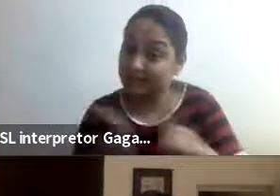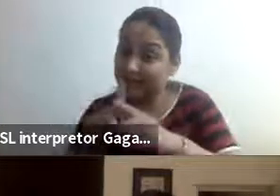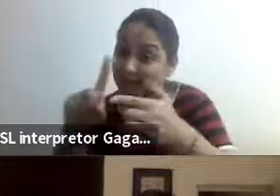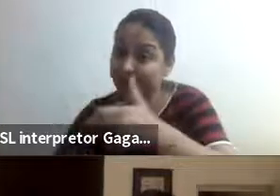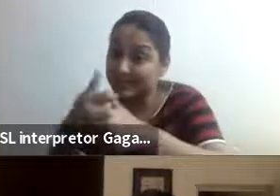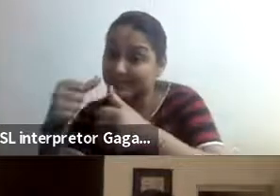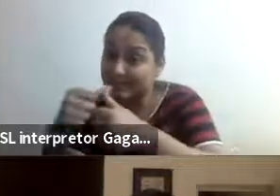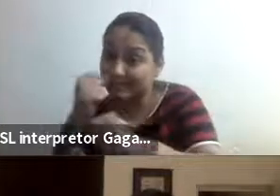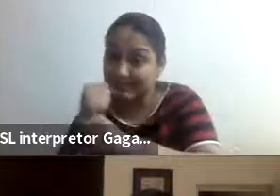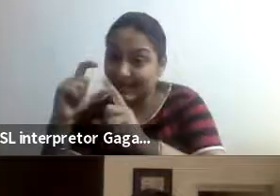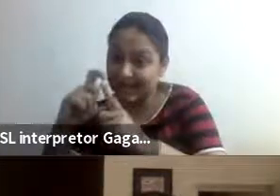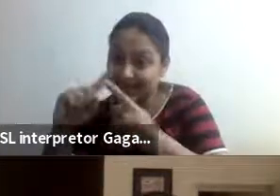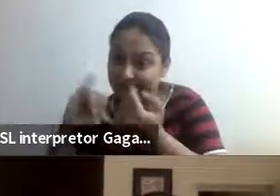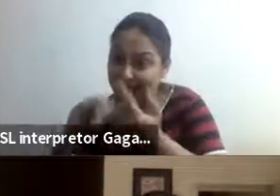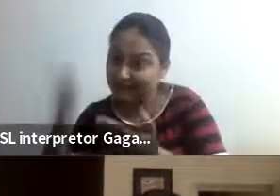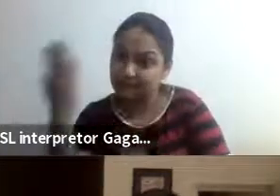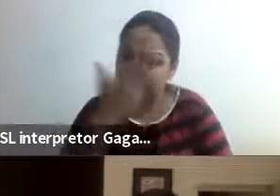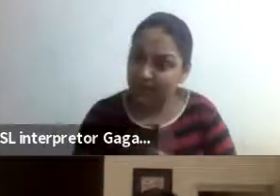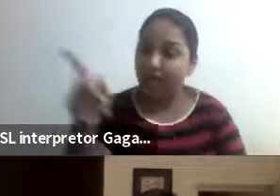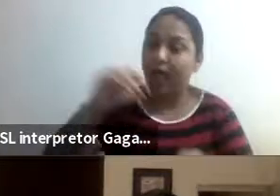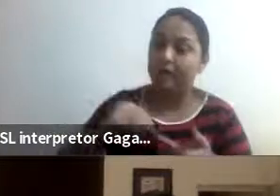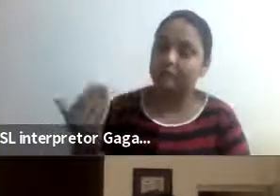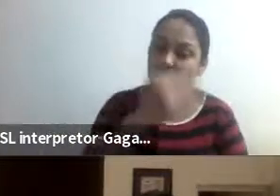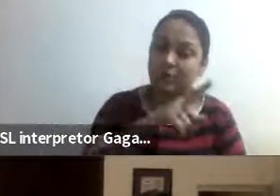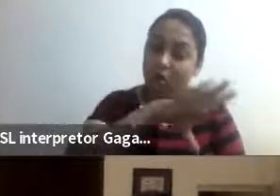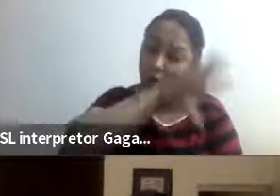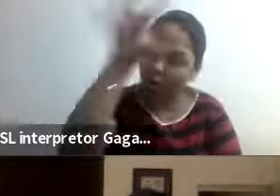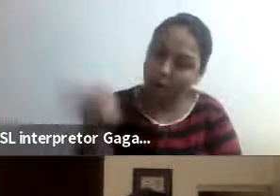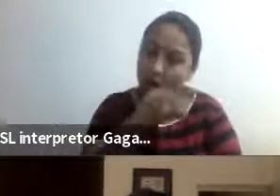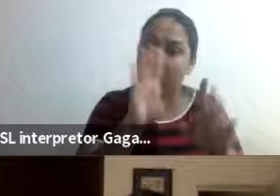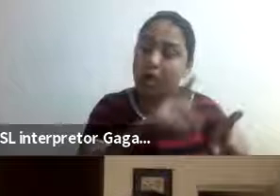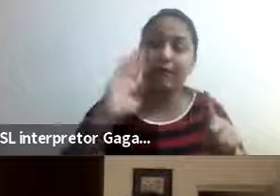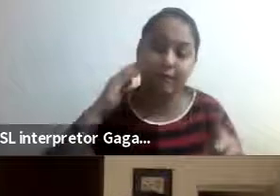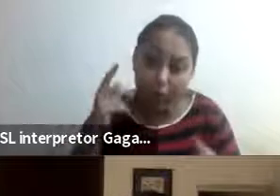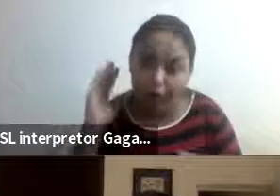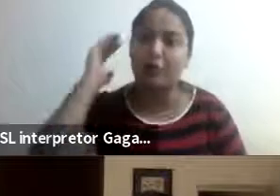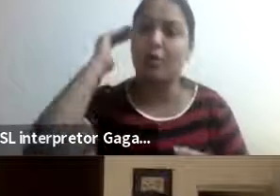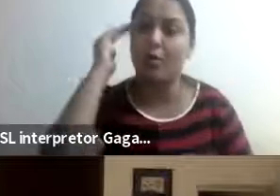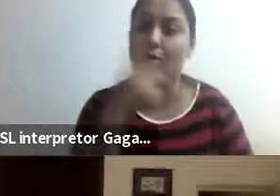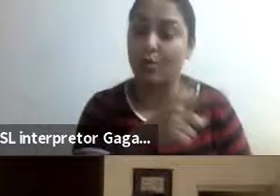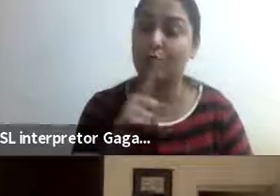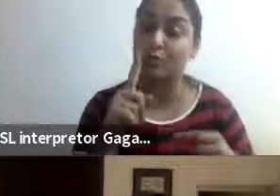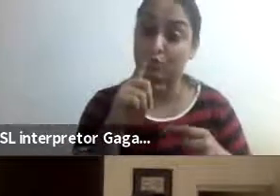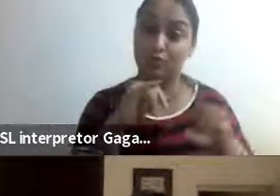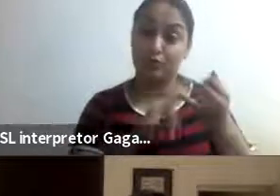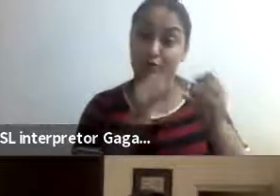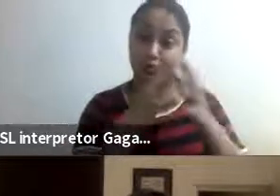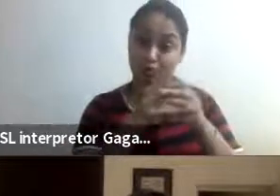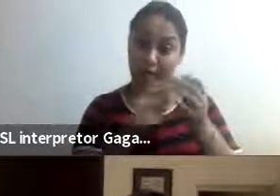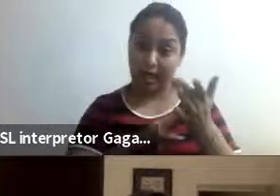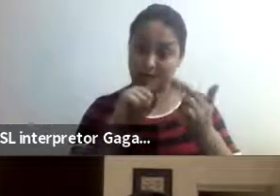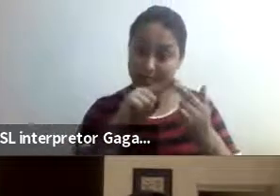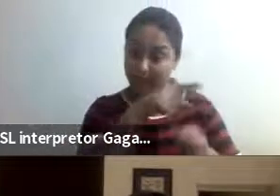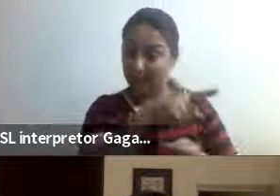be the turning point, really. Because what happens is that it is there when she's working that one day Swaminathan